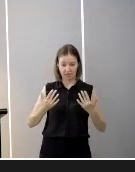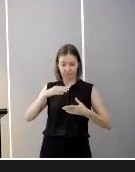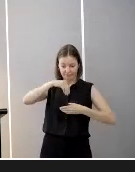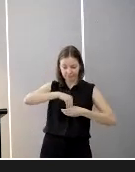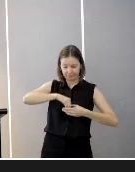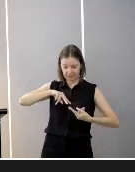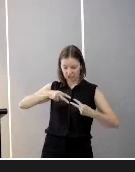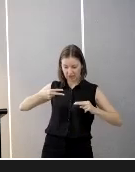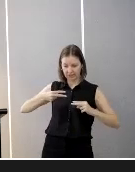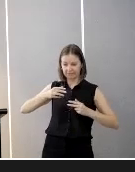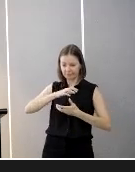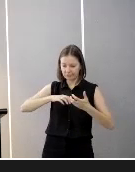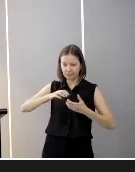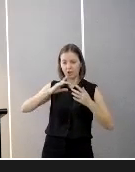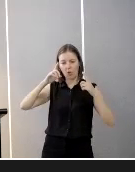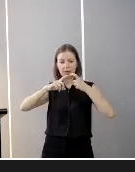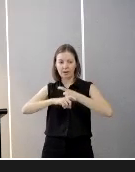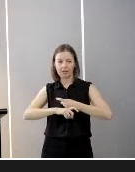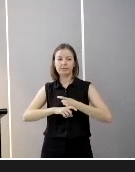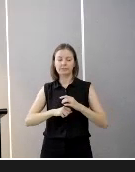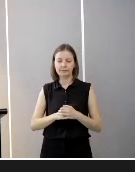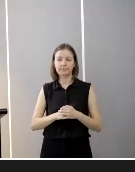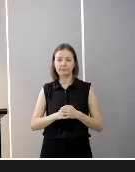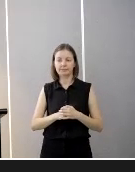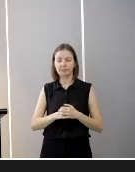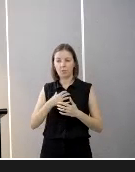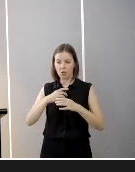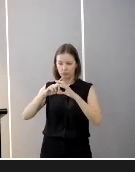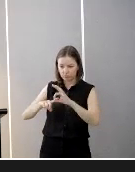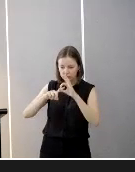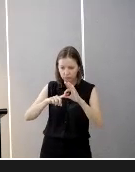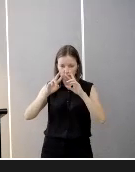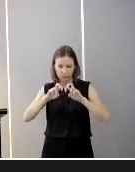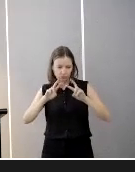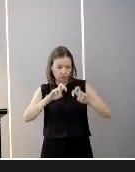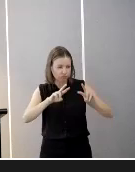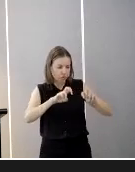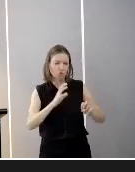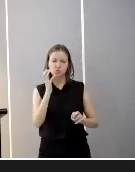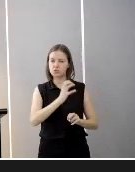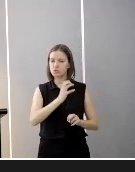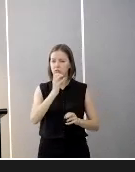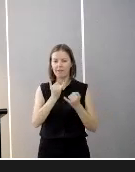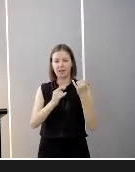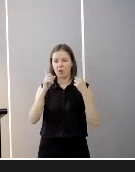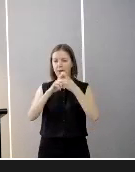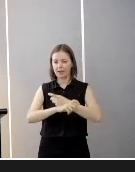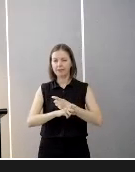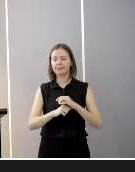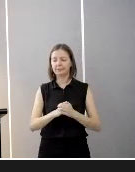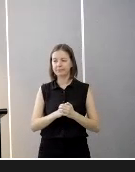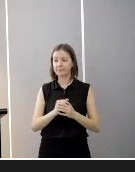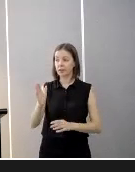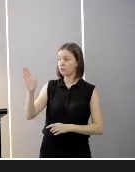people in these genetic studies, we're finding more and more genes. So it's a very complicated picture. And the graph on the right shows how